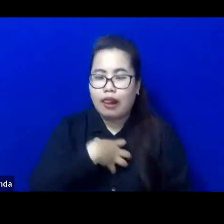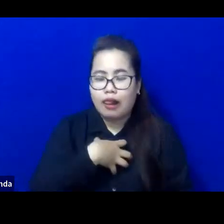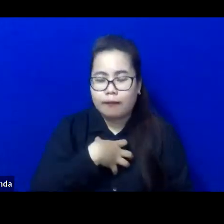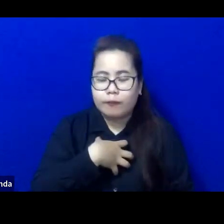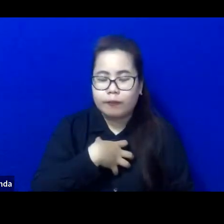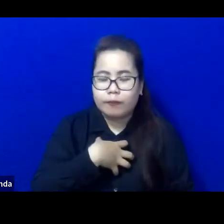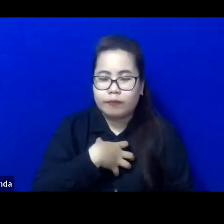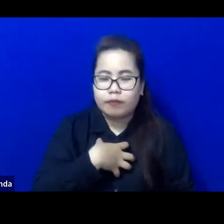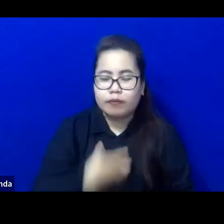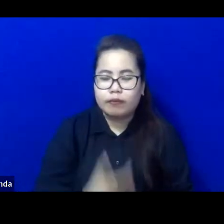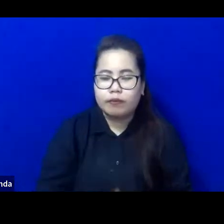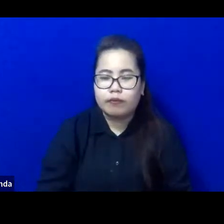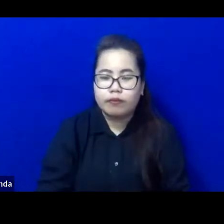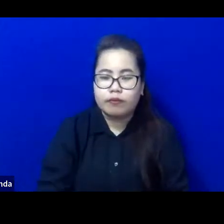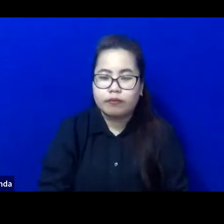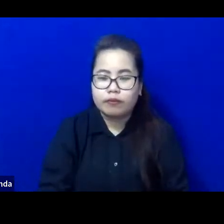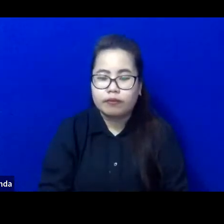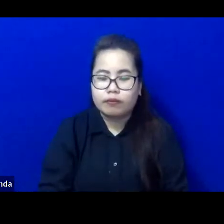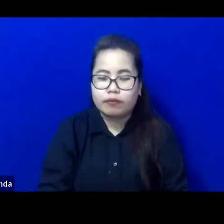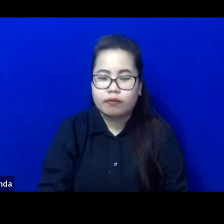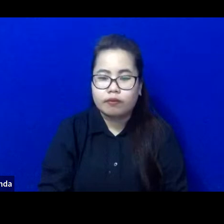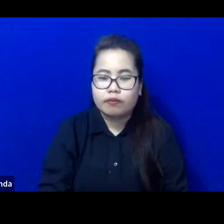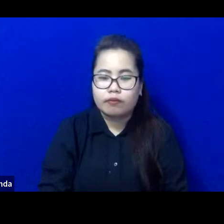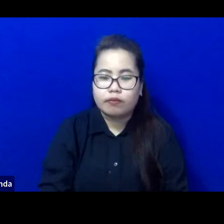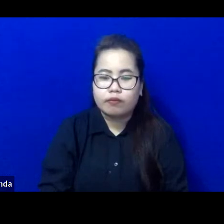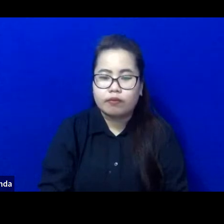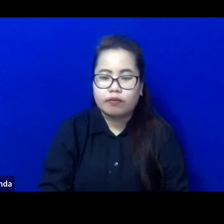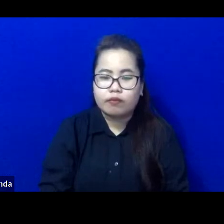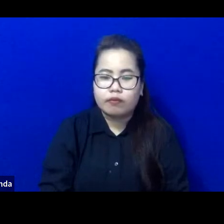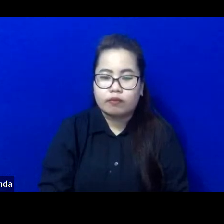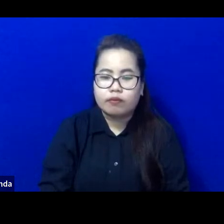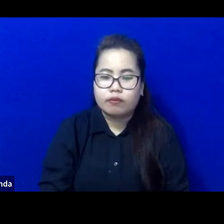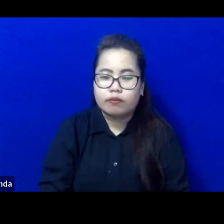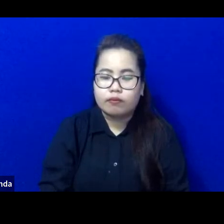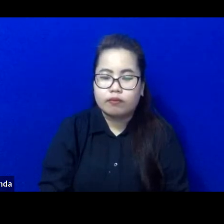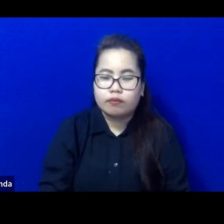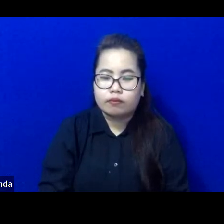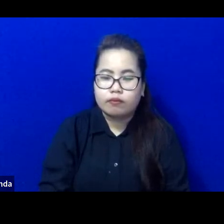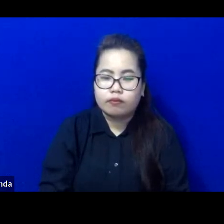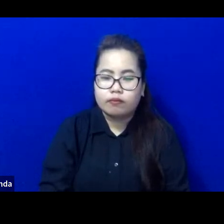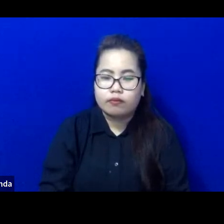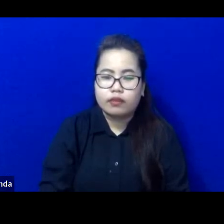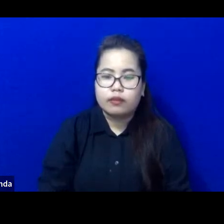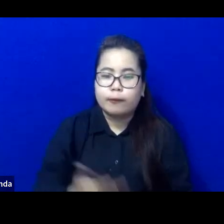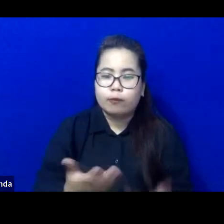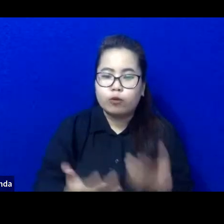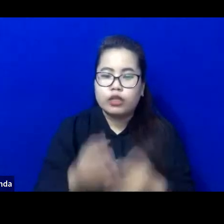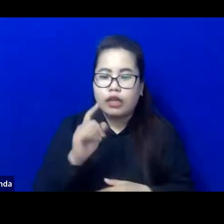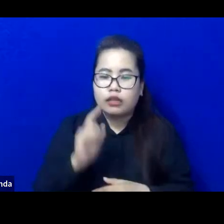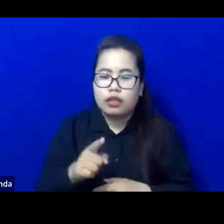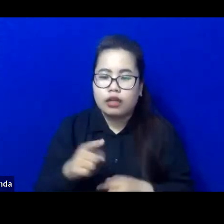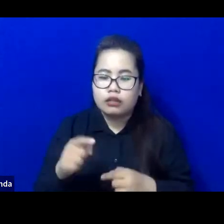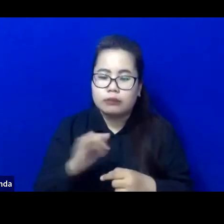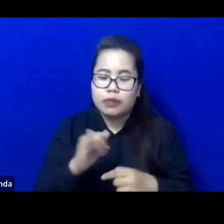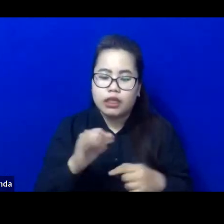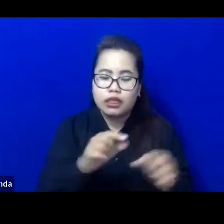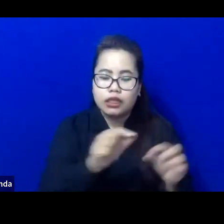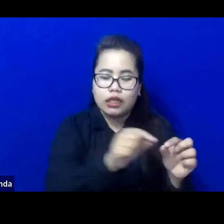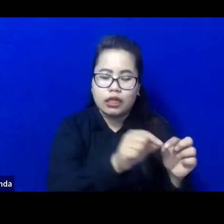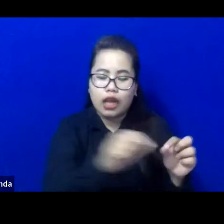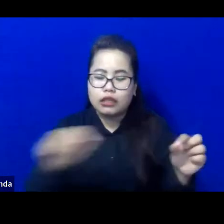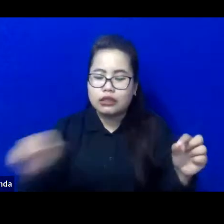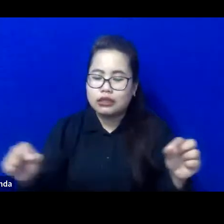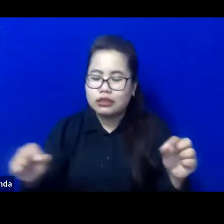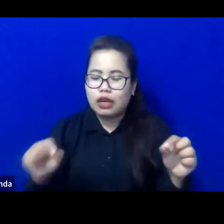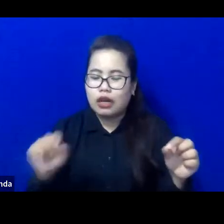also very fuzzy lines between these things or constructs, these ideas of what we're calling things. So if someone comes to a clinic and it's not